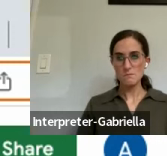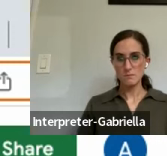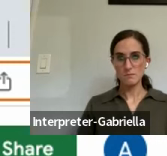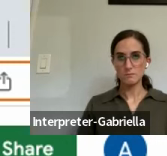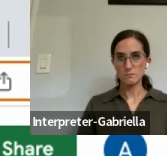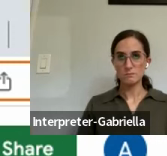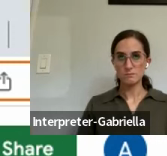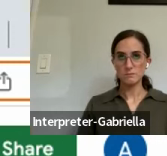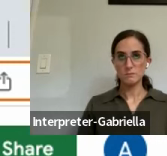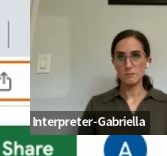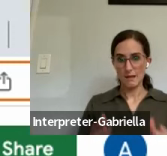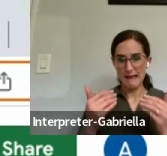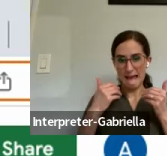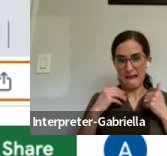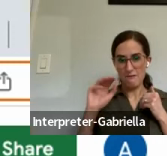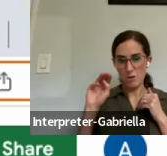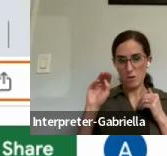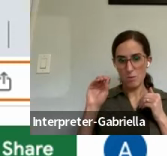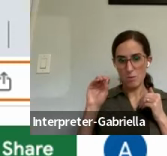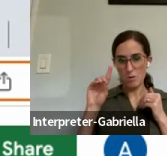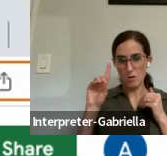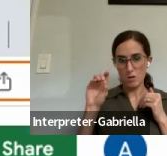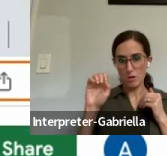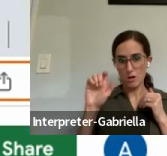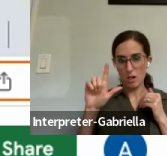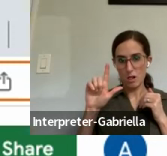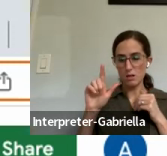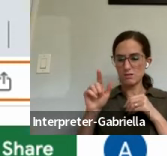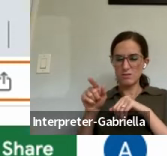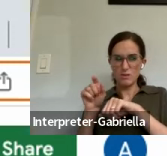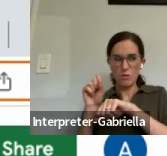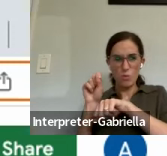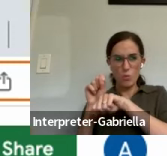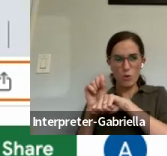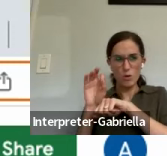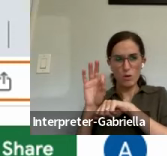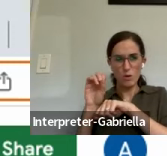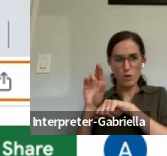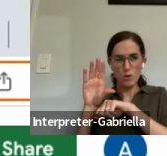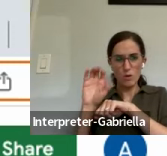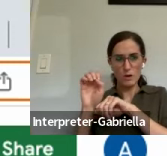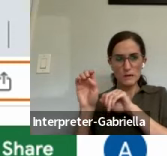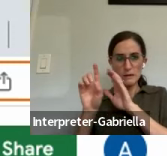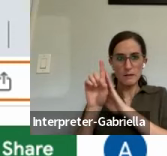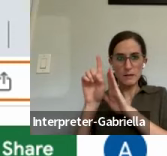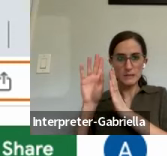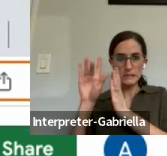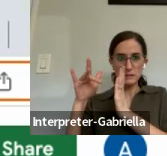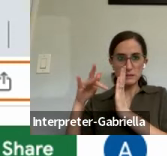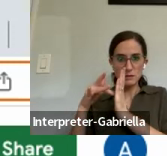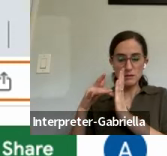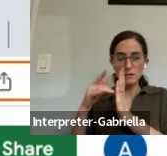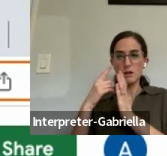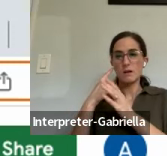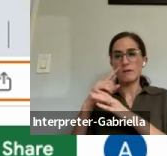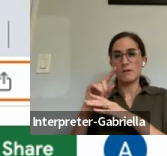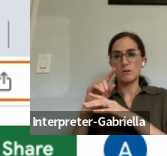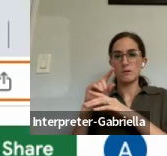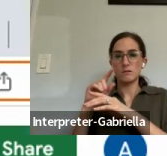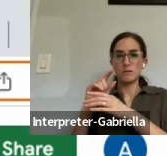currently models through the Workforce Development Center to help to subsidize wages during training for